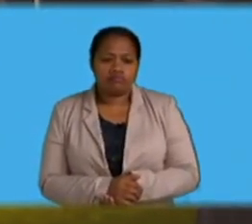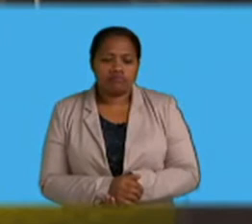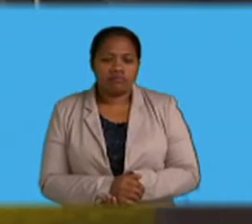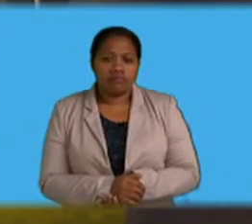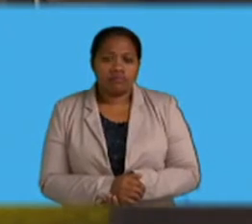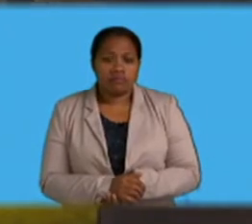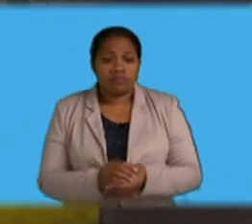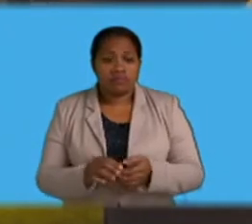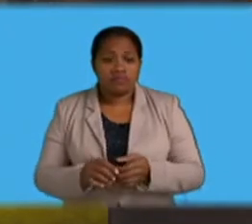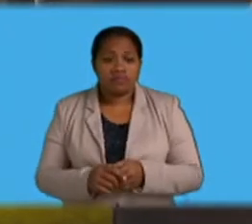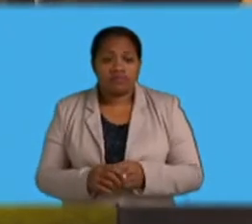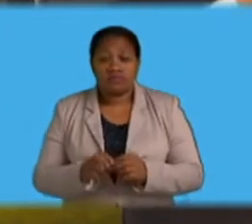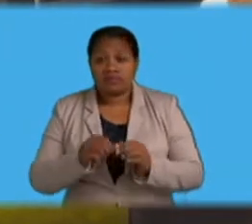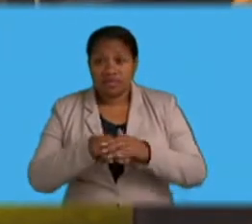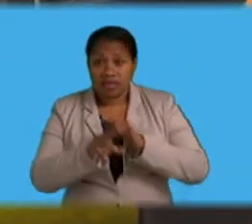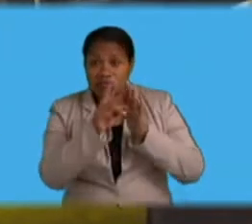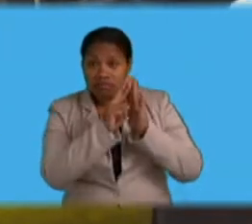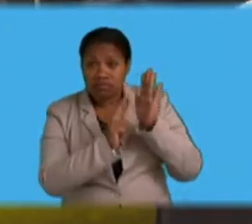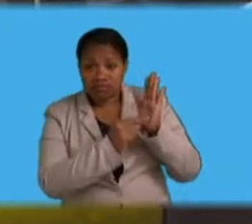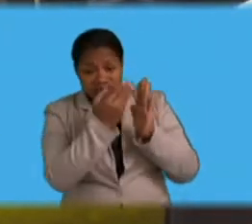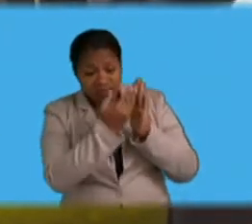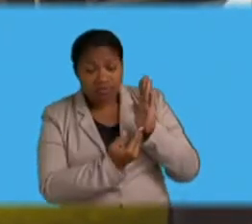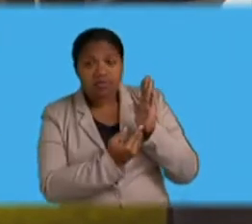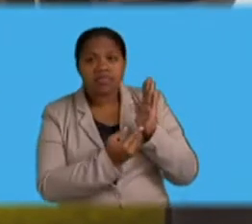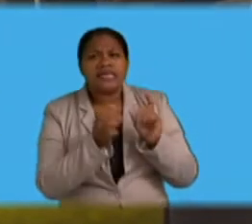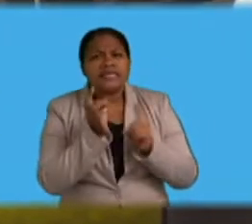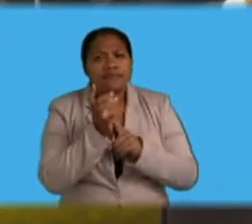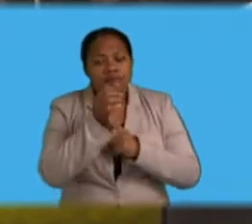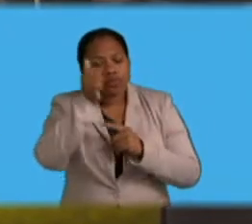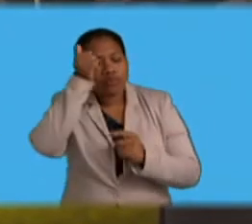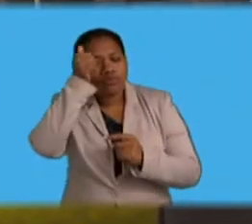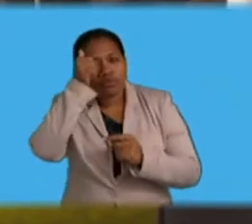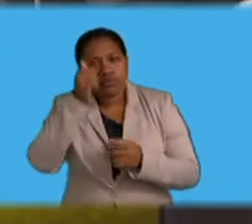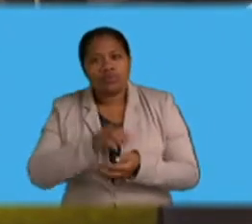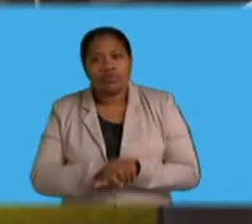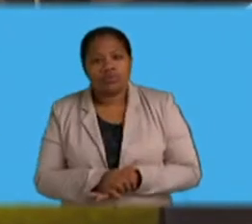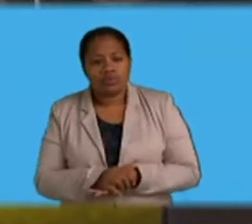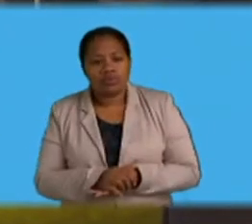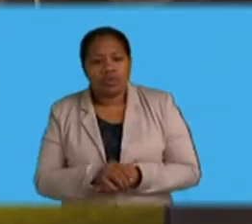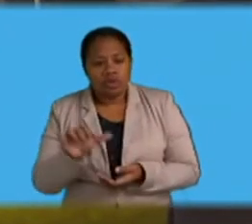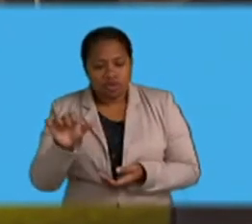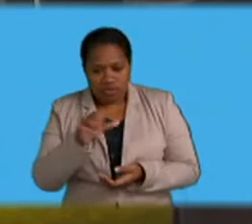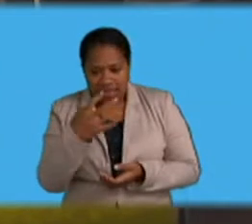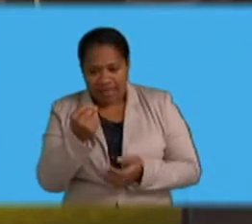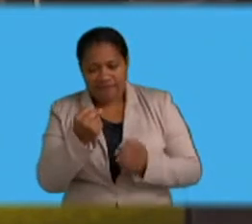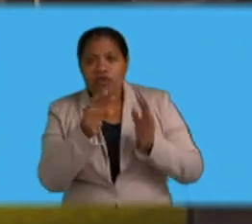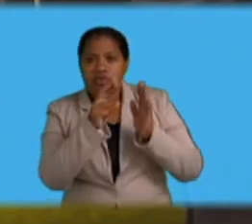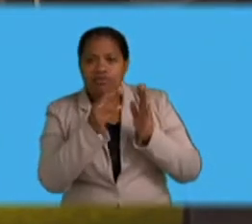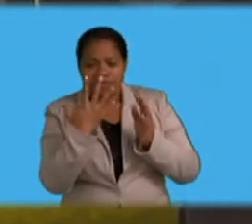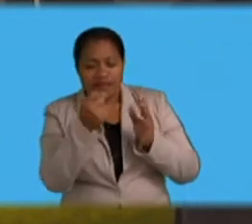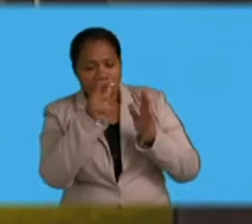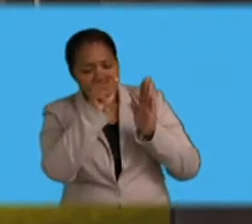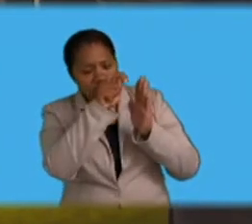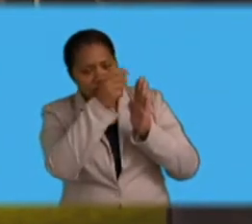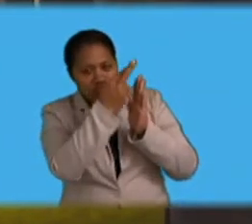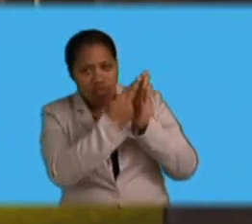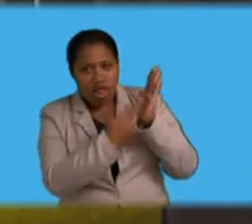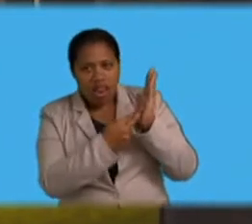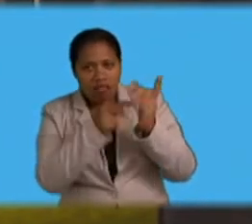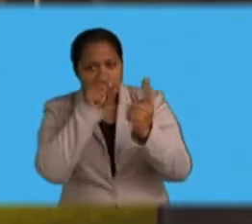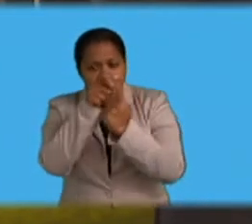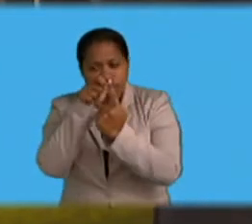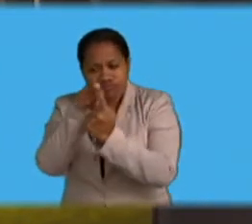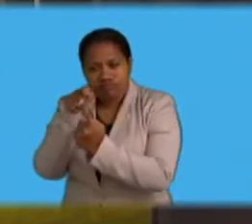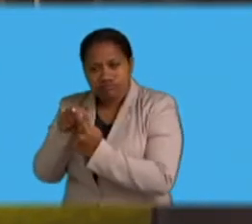to note, as you know, before there were no, seemed to be any specific rules. So if, for example, there's a disciplinary action